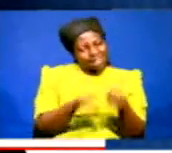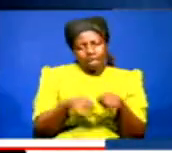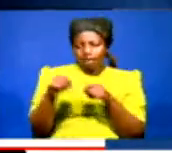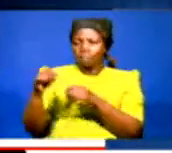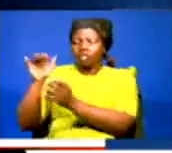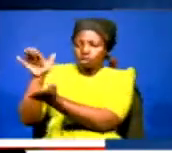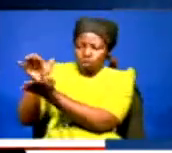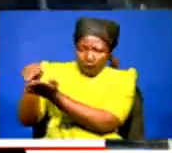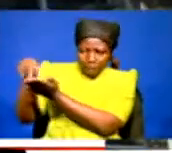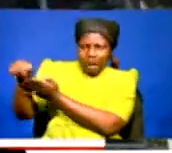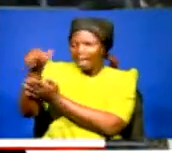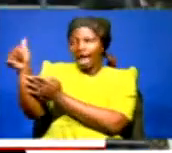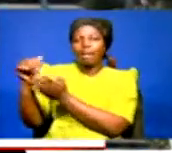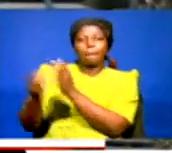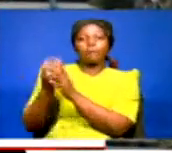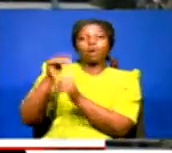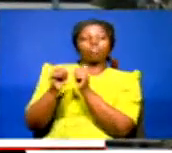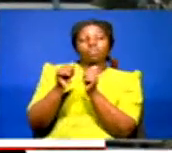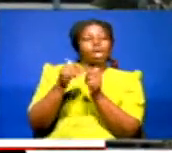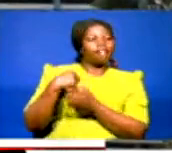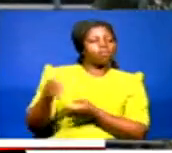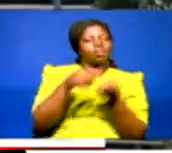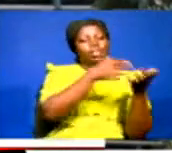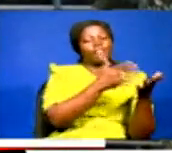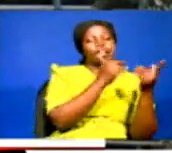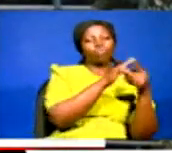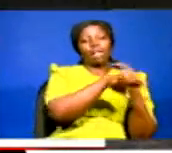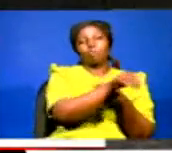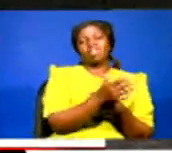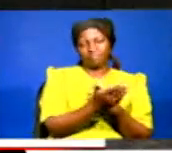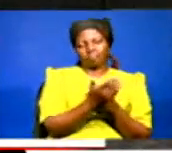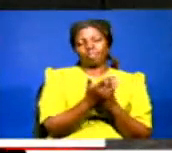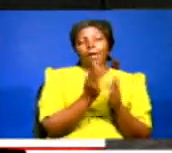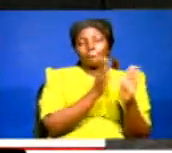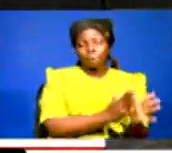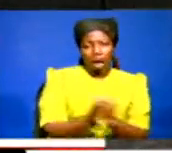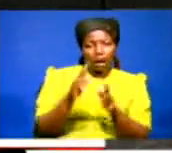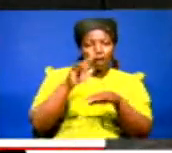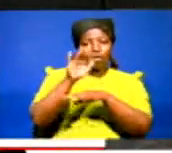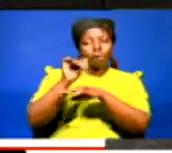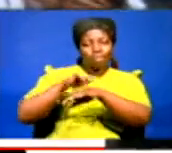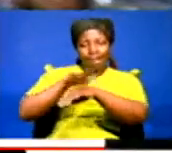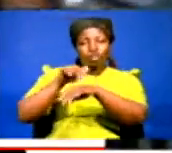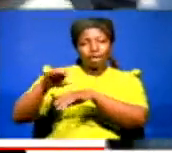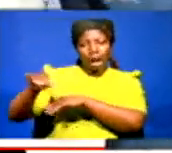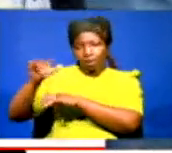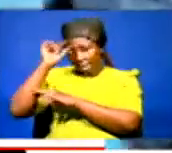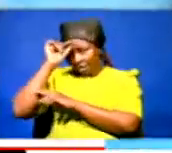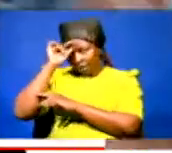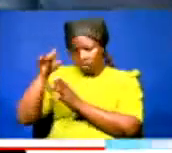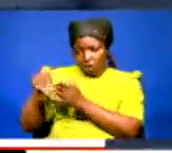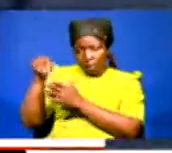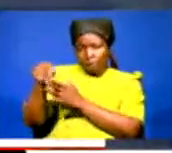we eventually release to them. According to the Cabinet Secretary, plans by the national and county governments to remunerate close to